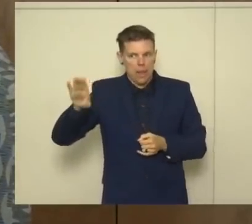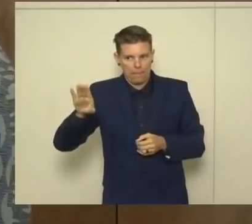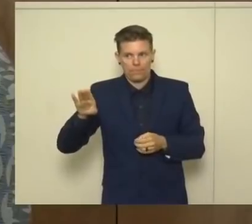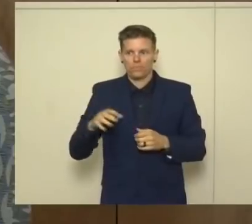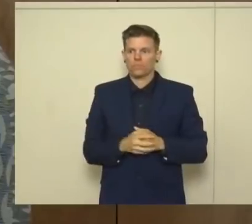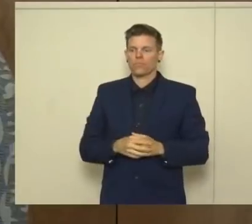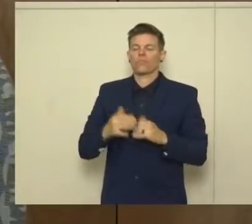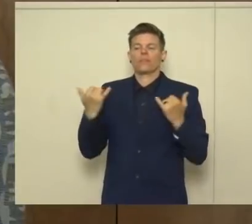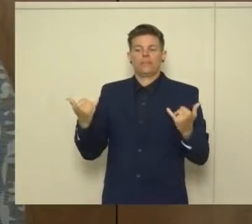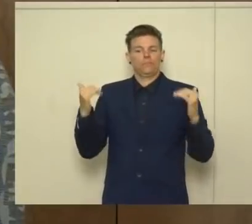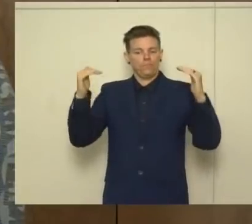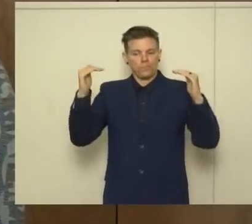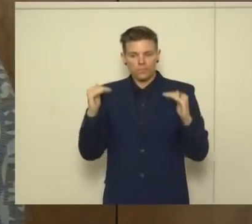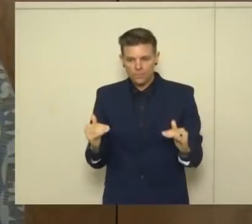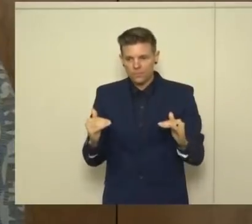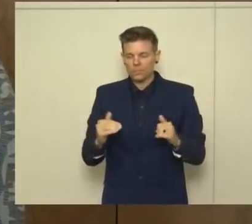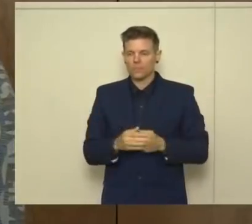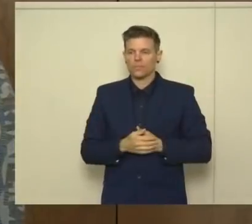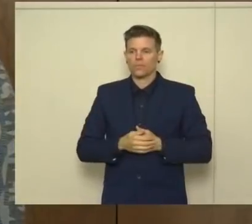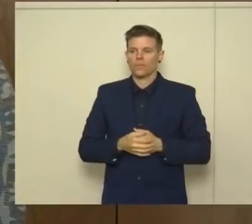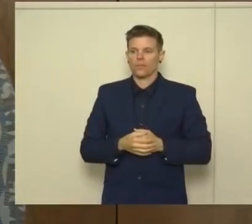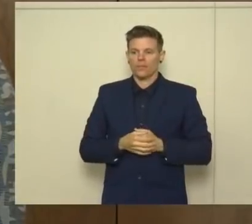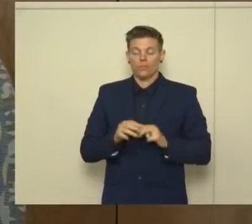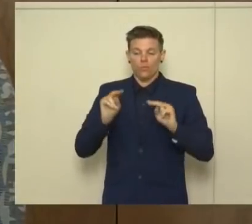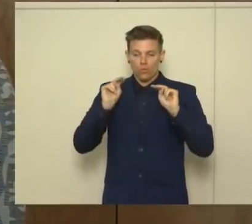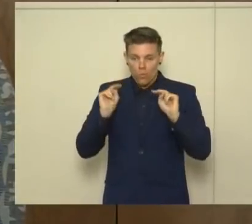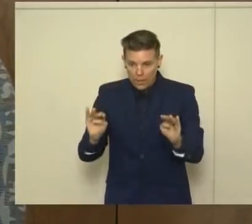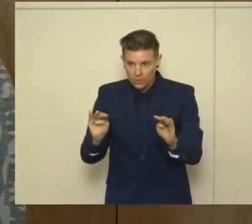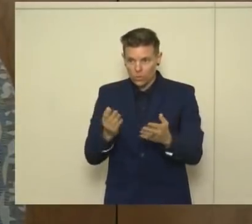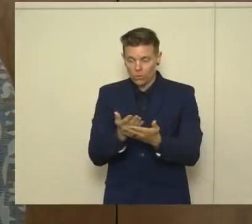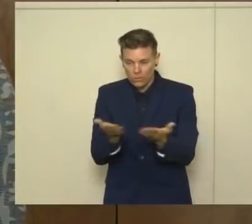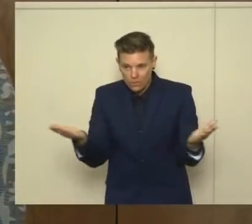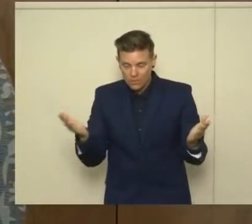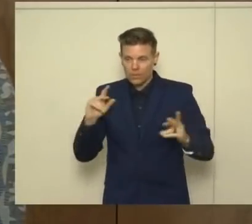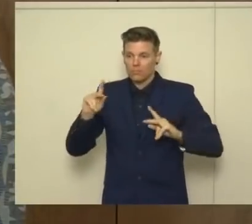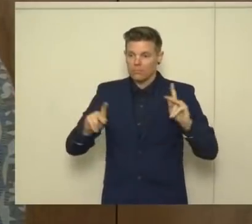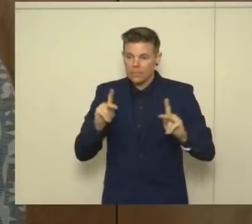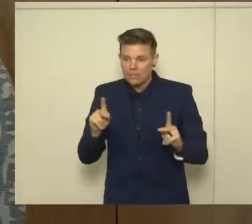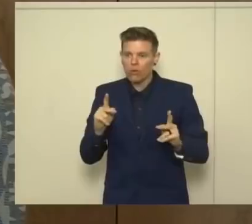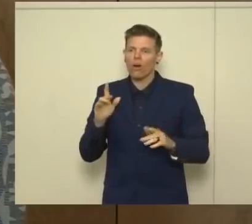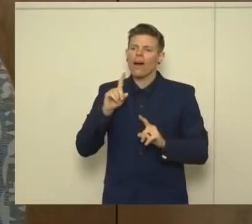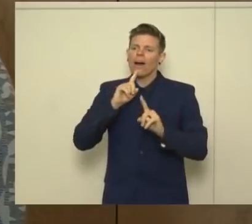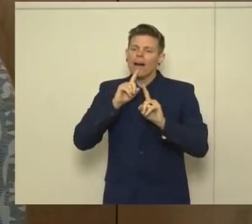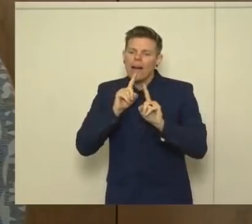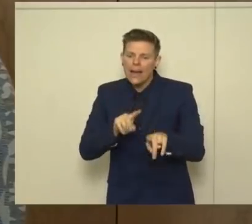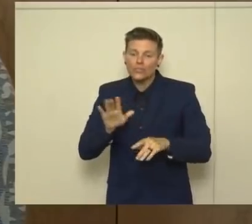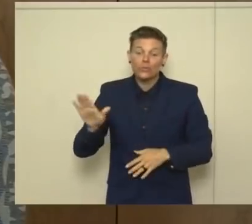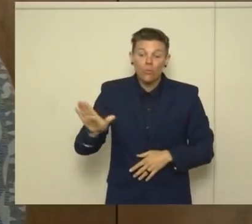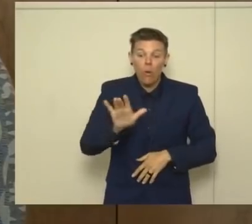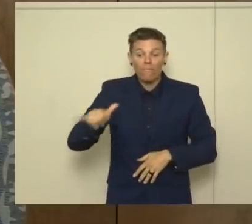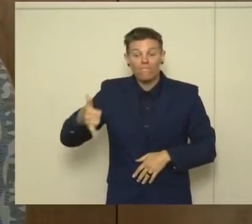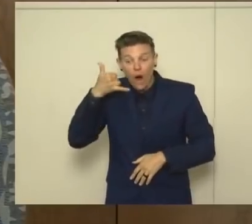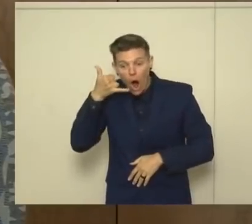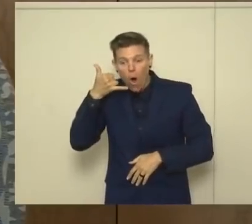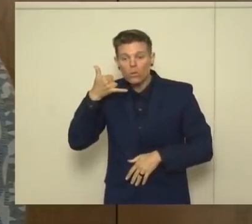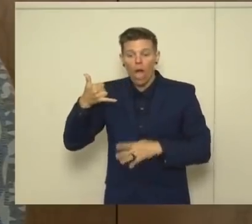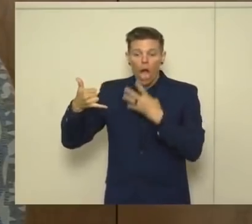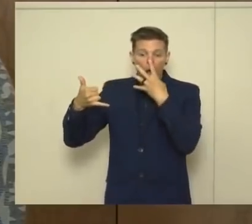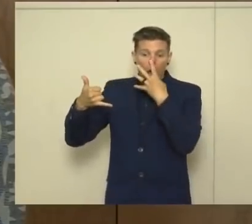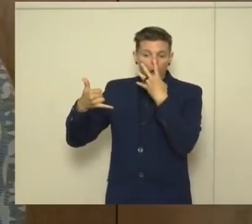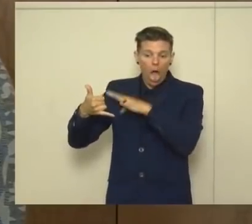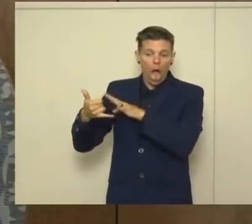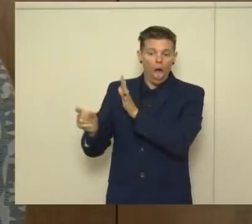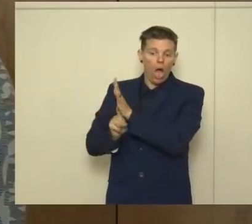New Mexicans, please answer your phones. You know, help us. Maybe we wrote it down